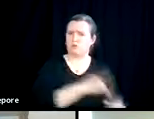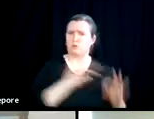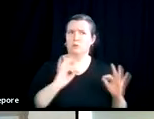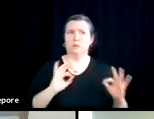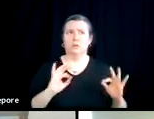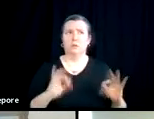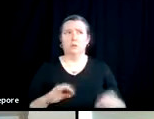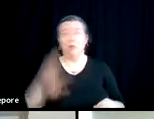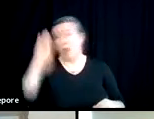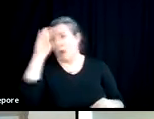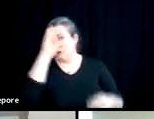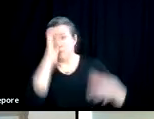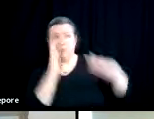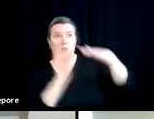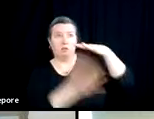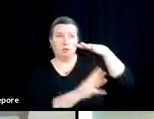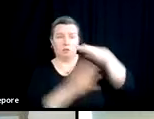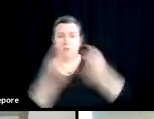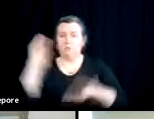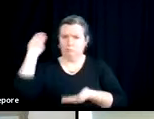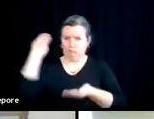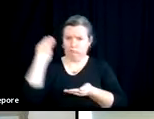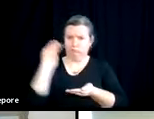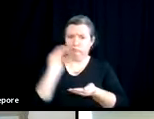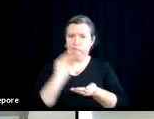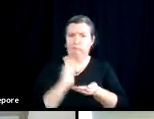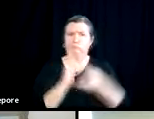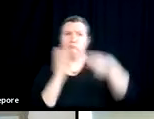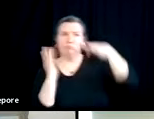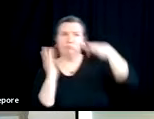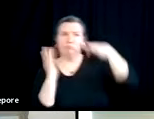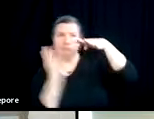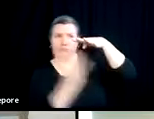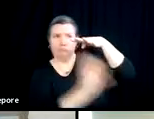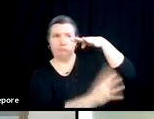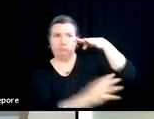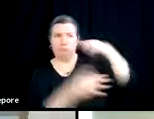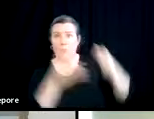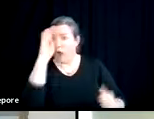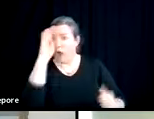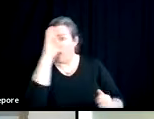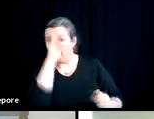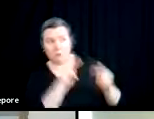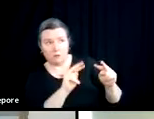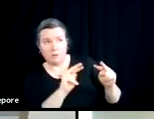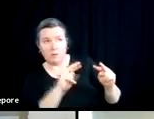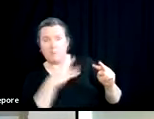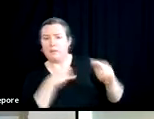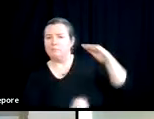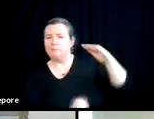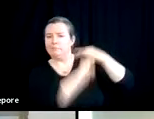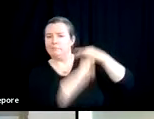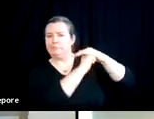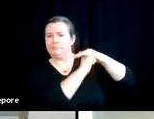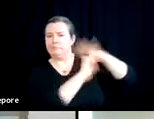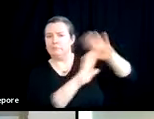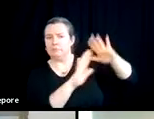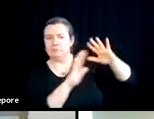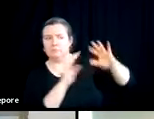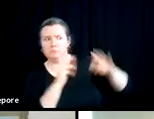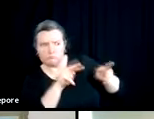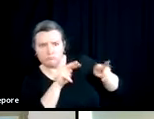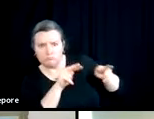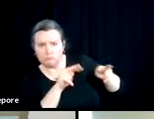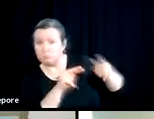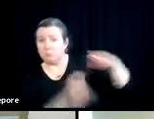that we watch like a hawk because we only have so much capacity, that's in a better shape today than it's been in many